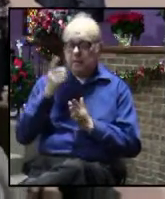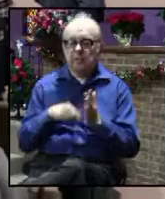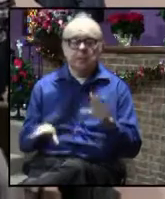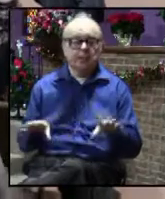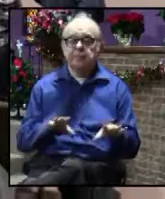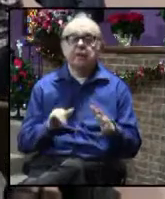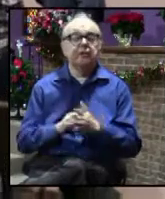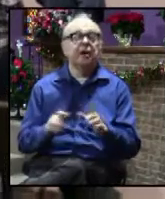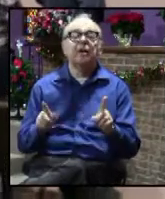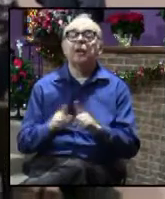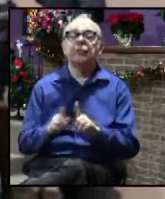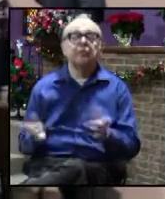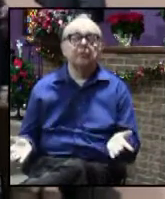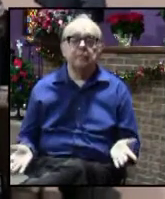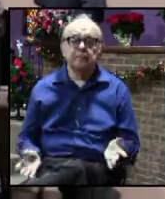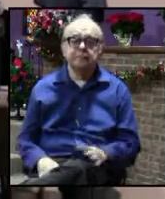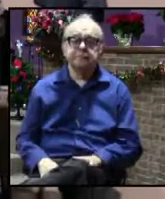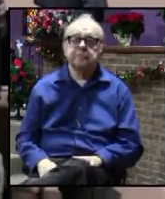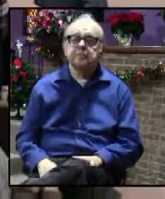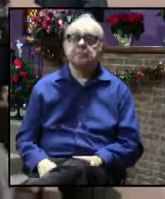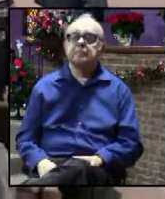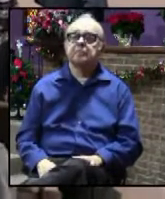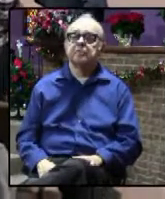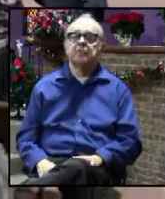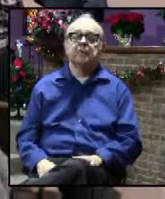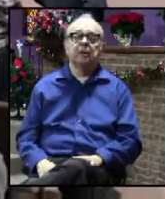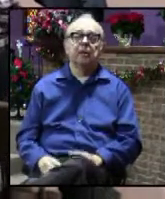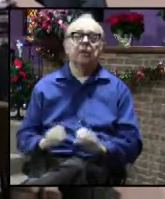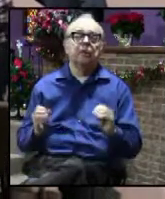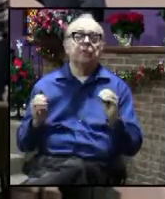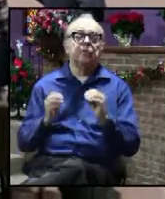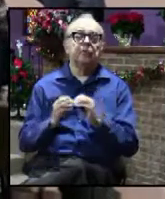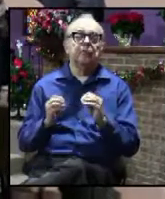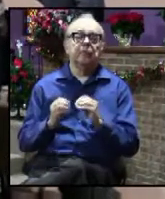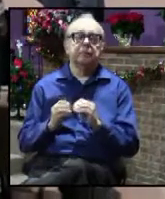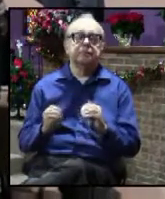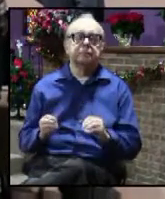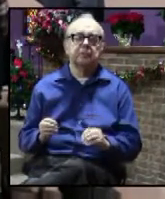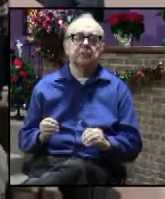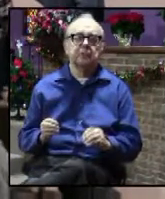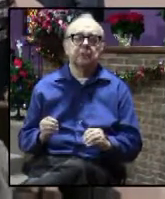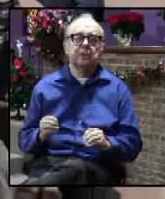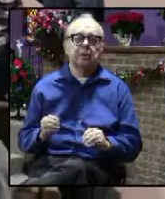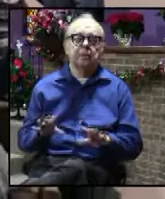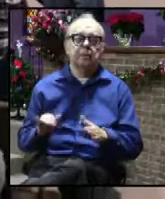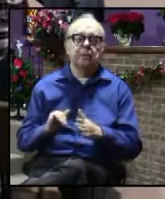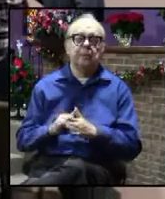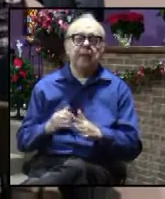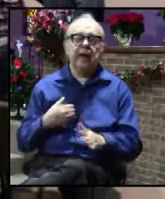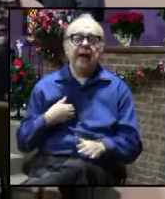that one. Amen. But no longer do they have that.